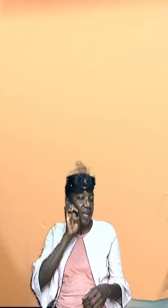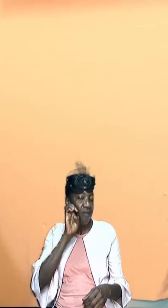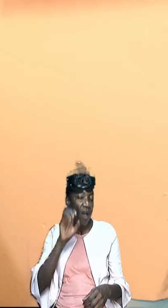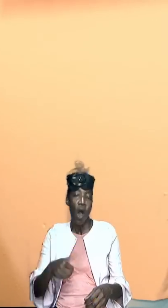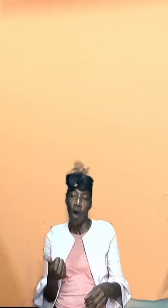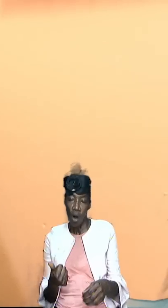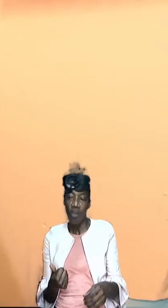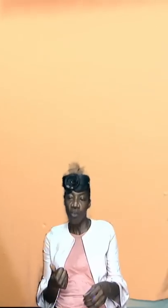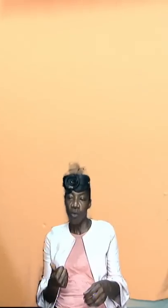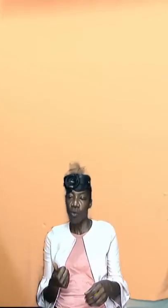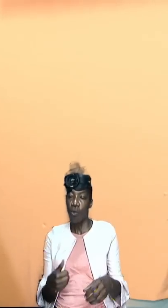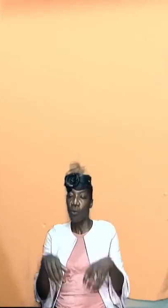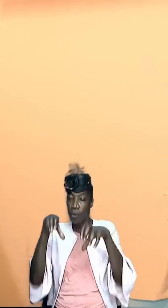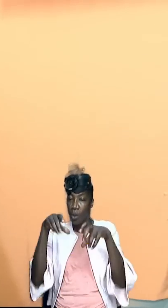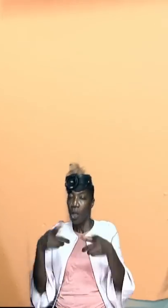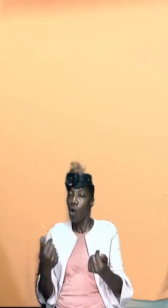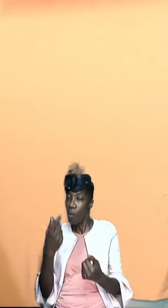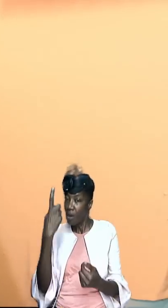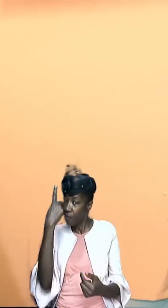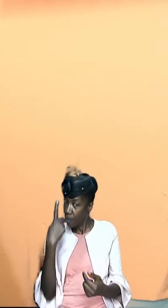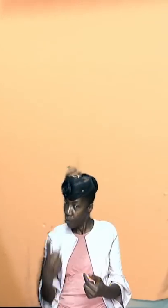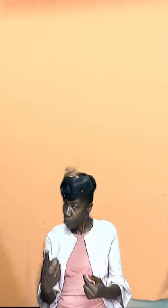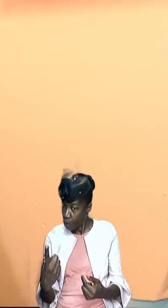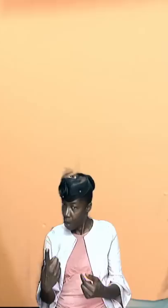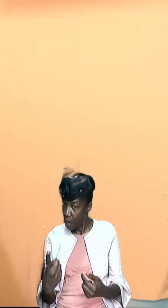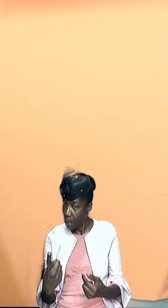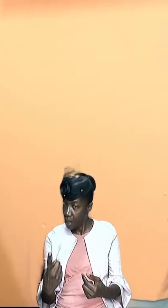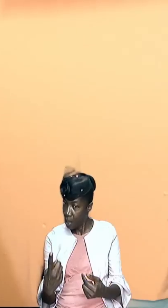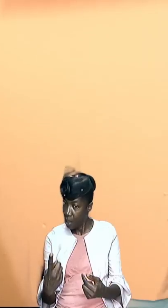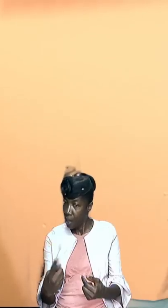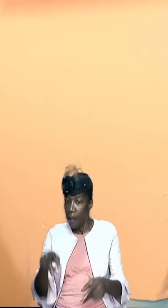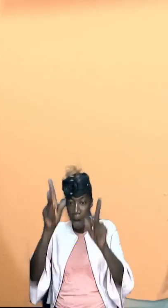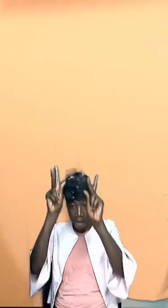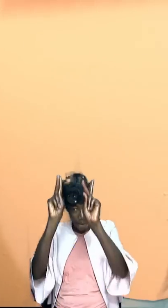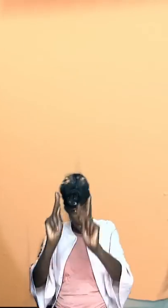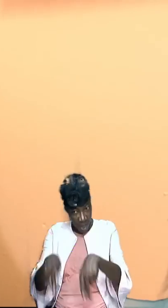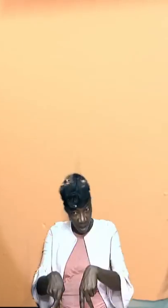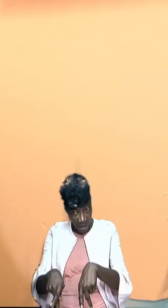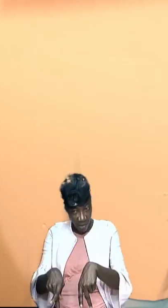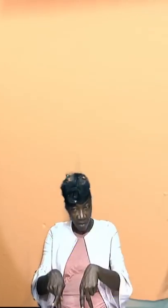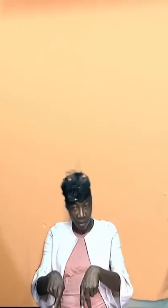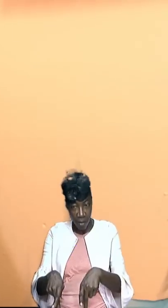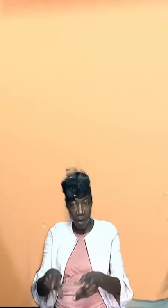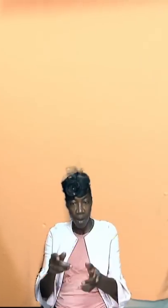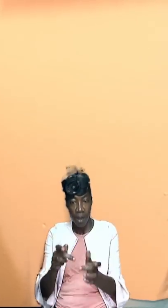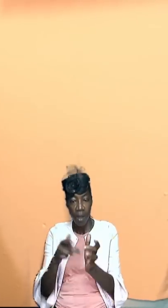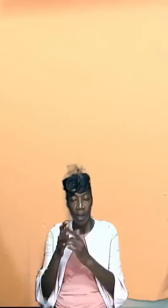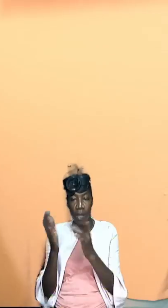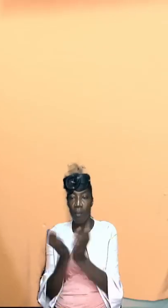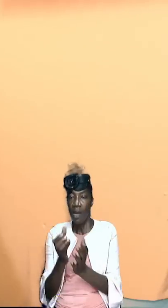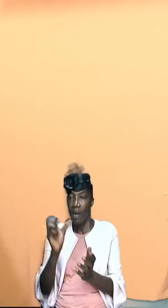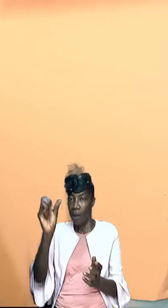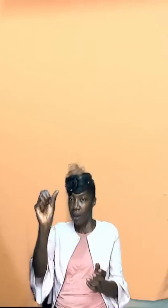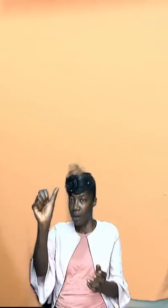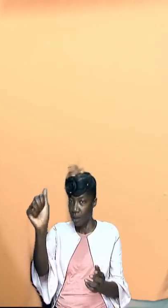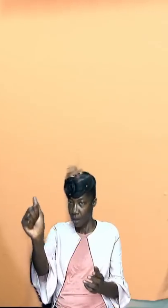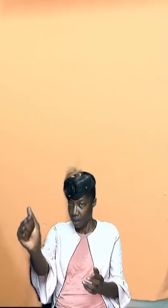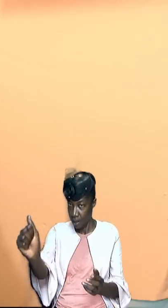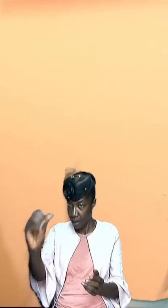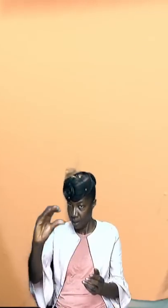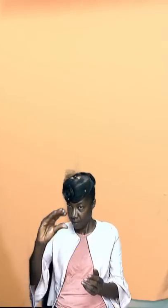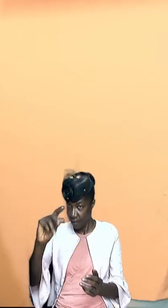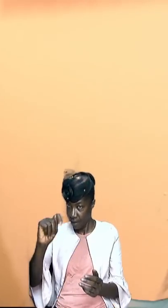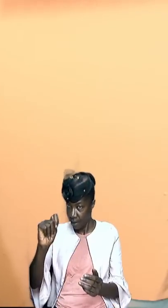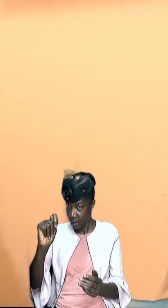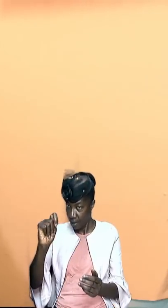from one common ancestry. The book of Acts speaks about one blood. These